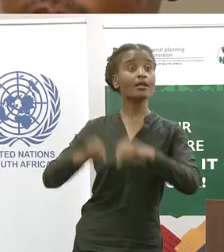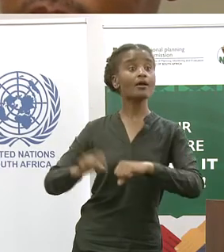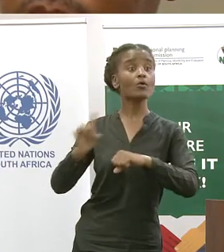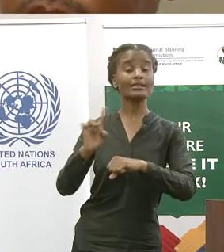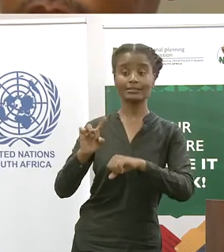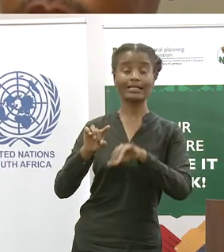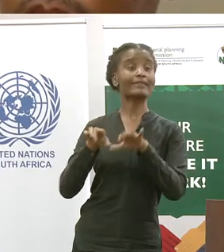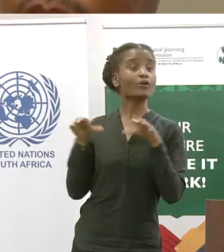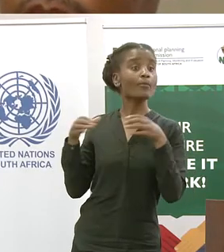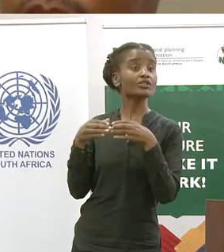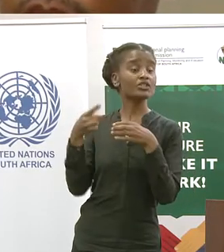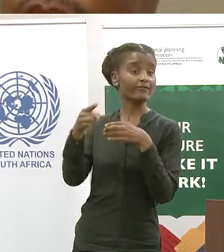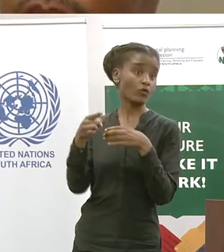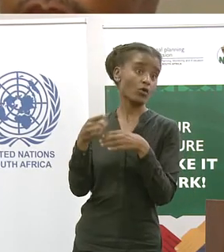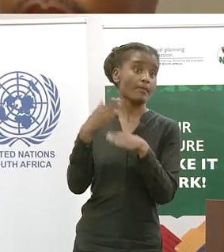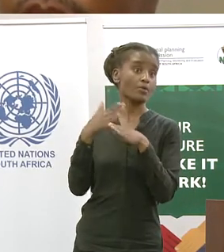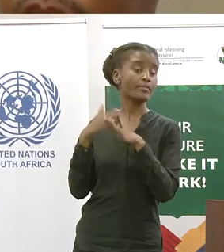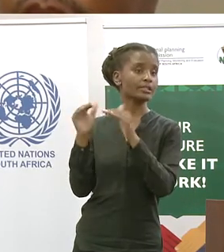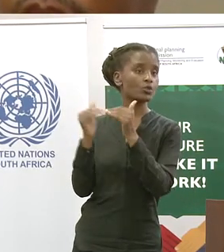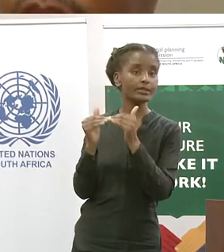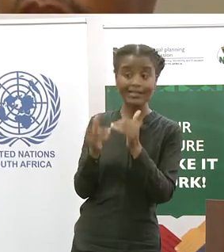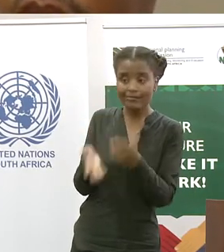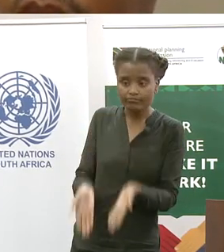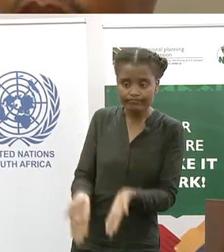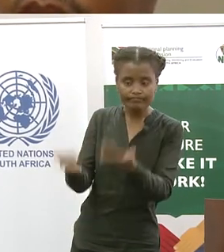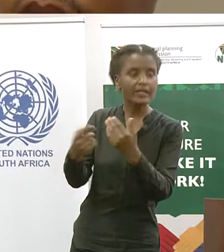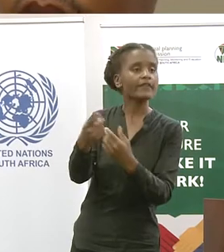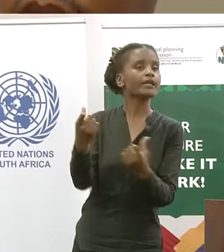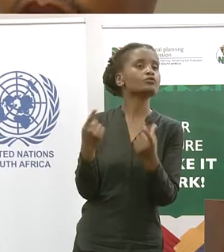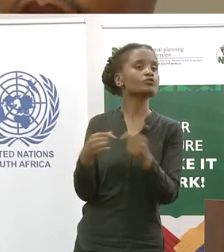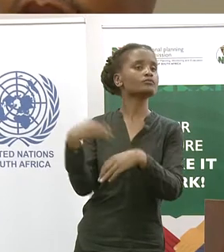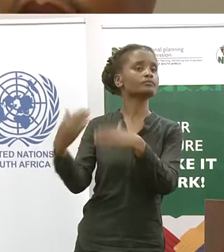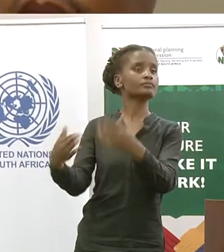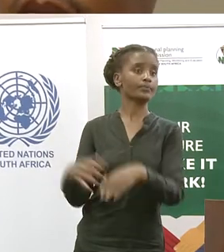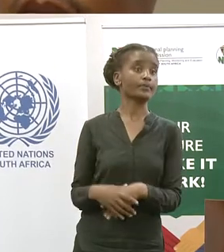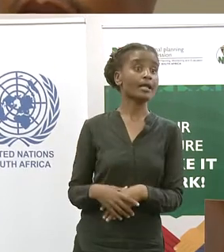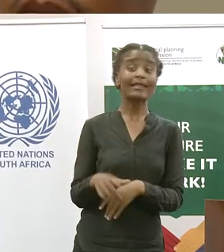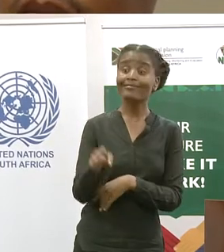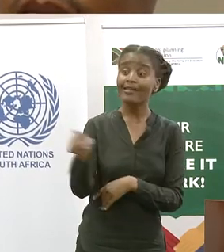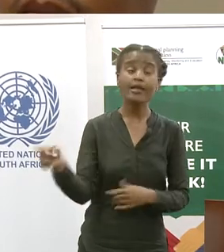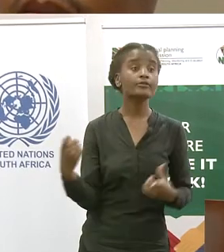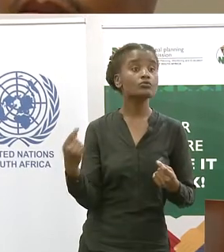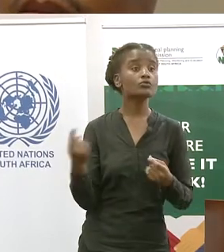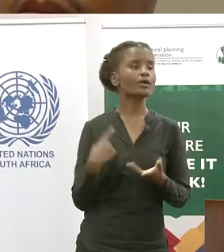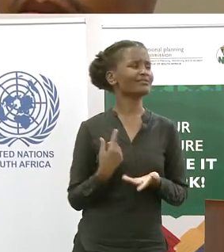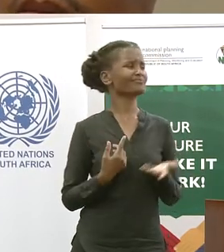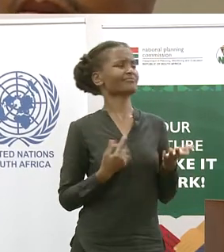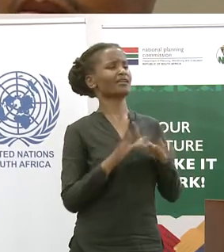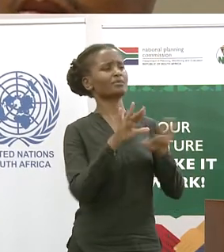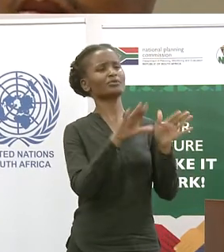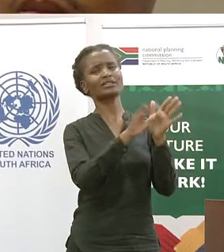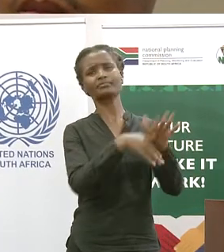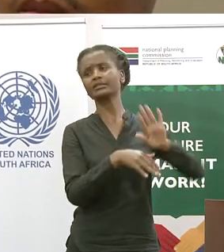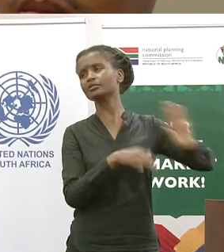us, for them to do what they like silently disregard us, and we